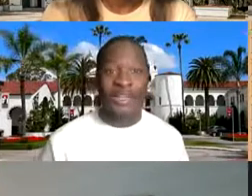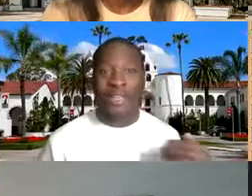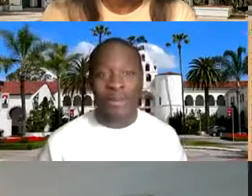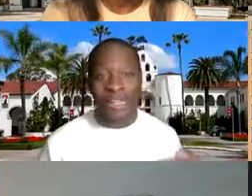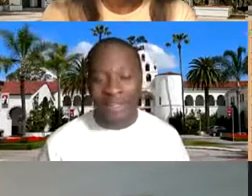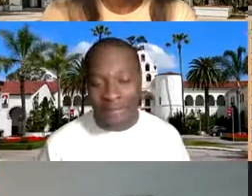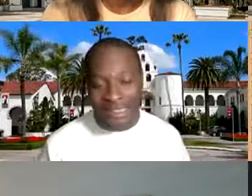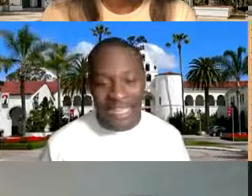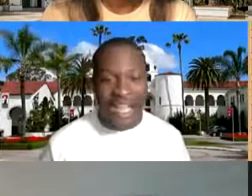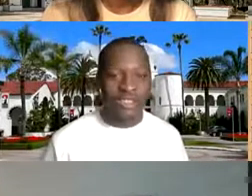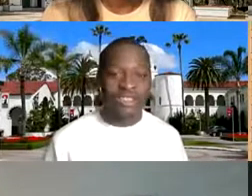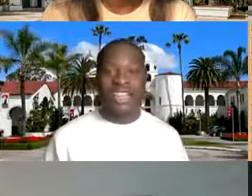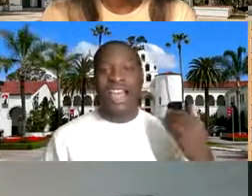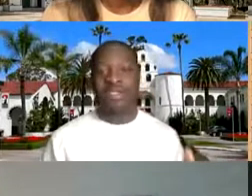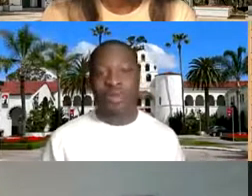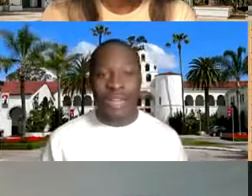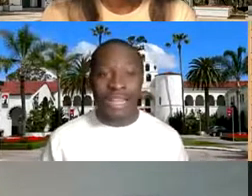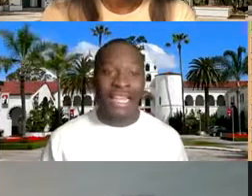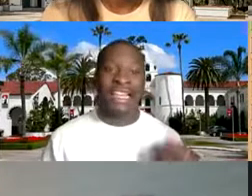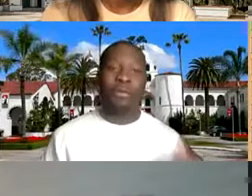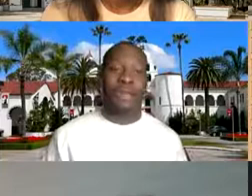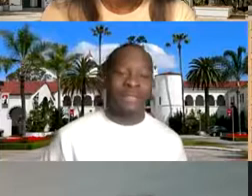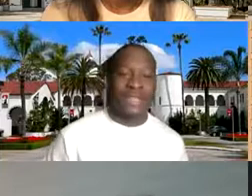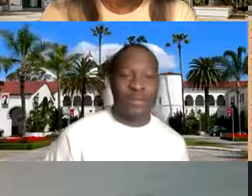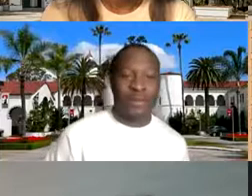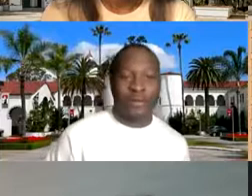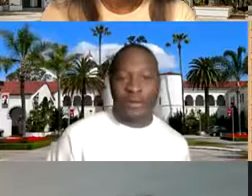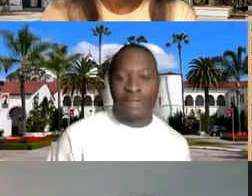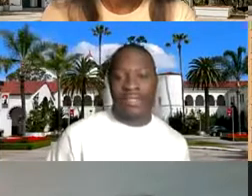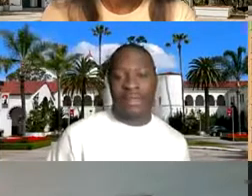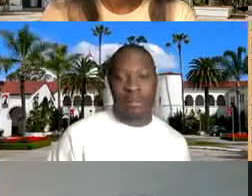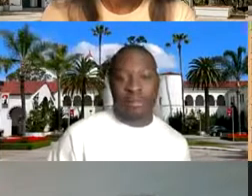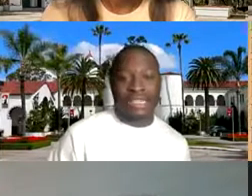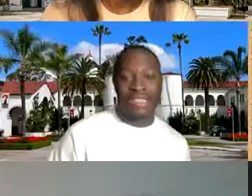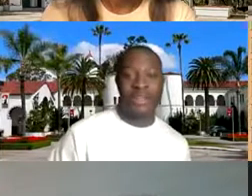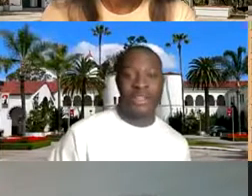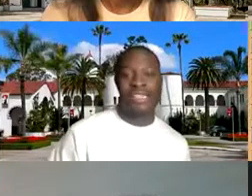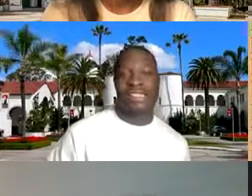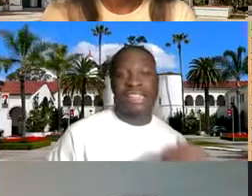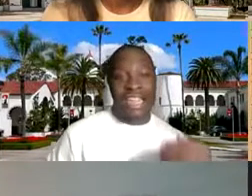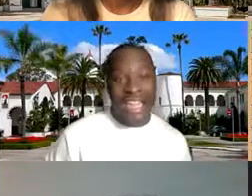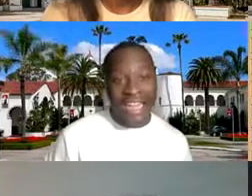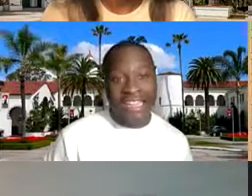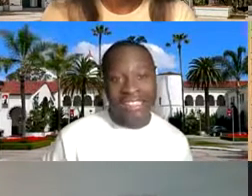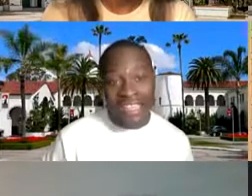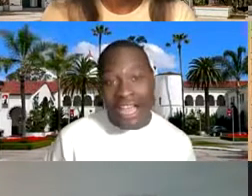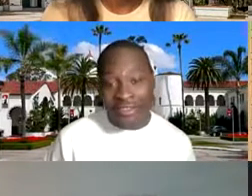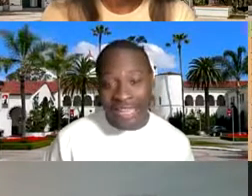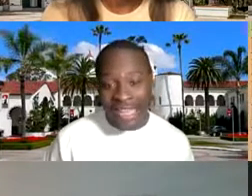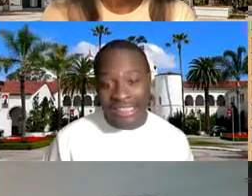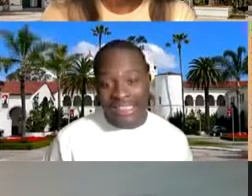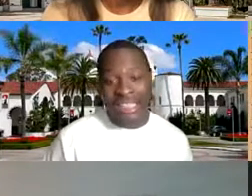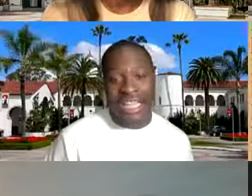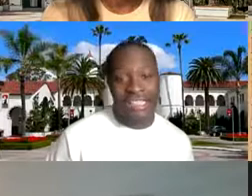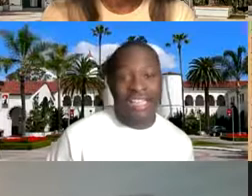for the Henrietta Goodman Scholars, as well as I was a mentor for the Summer Bridge Experience and a scholar